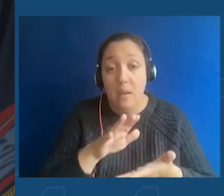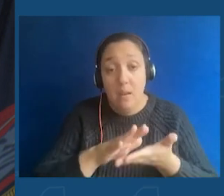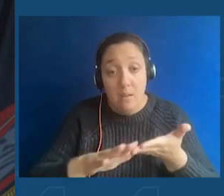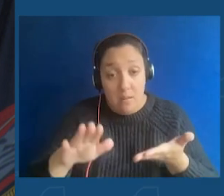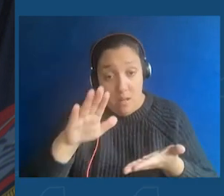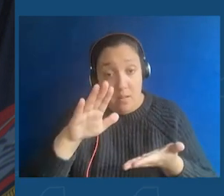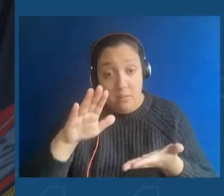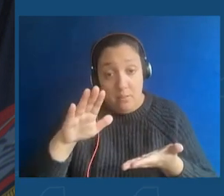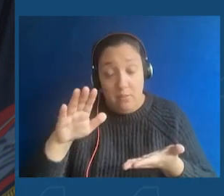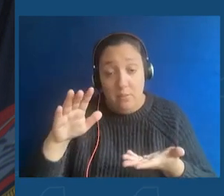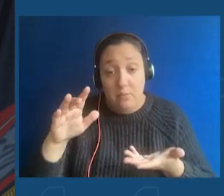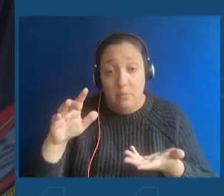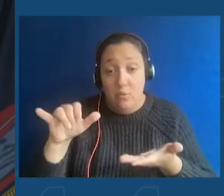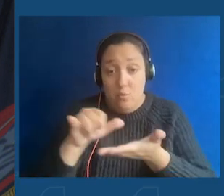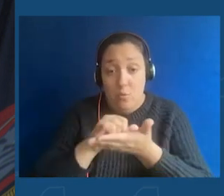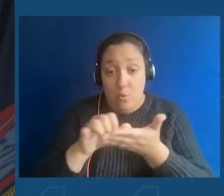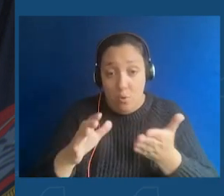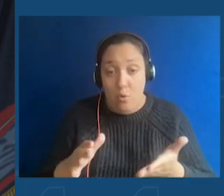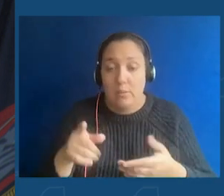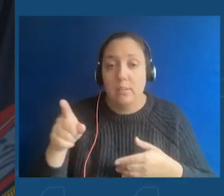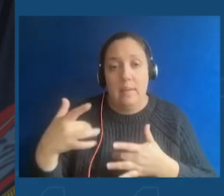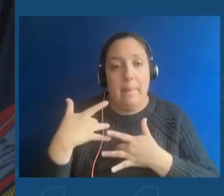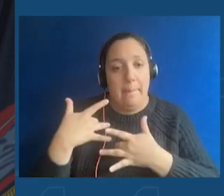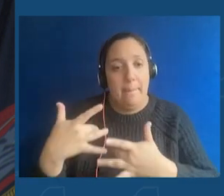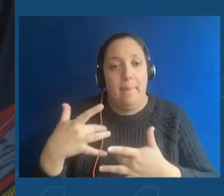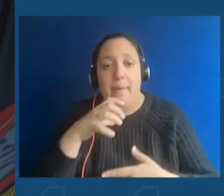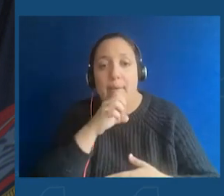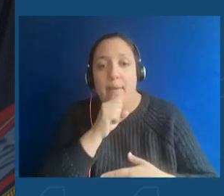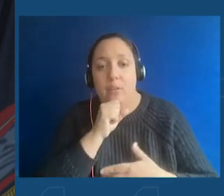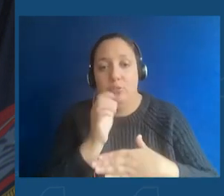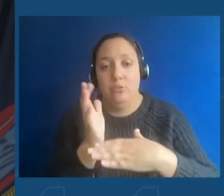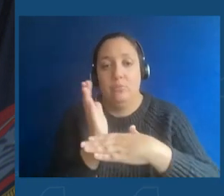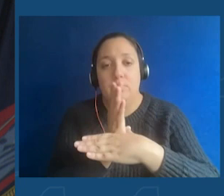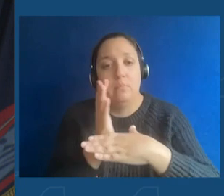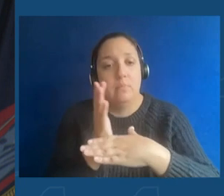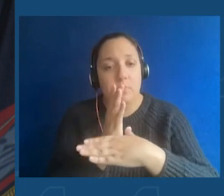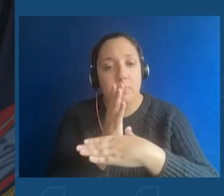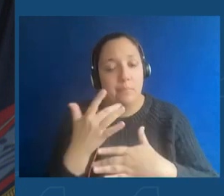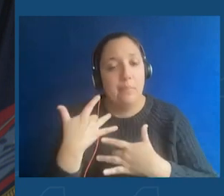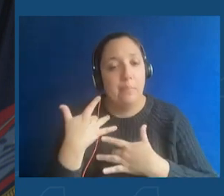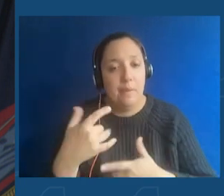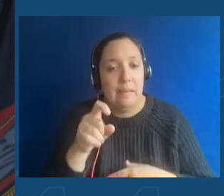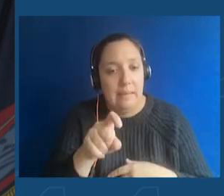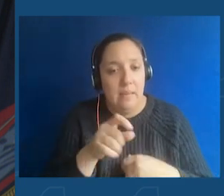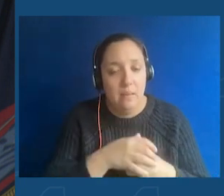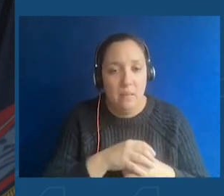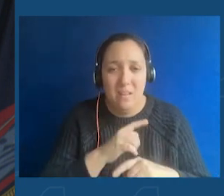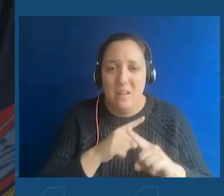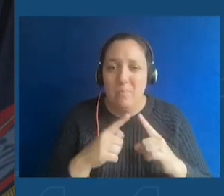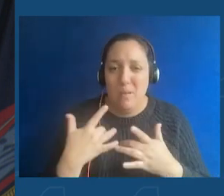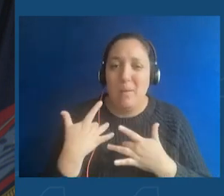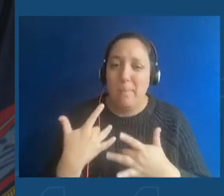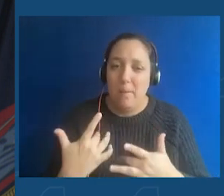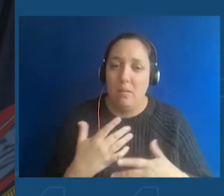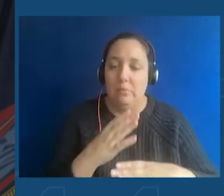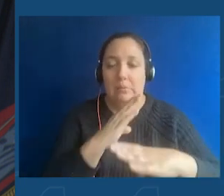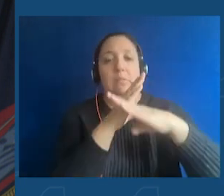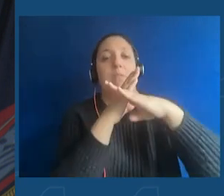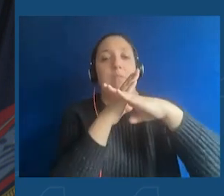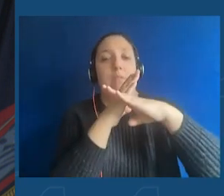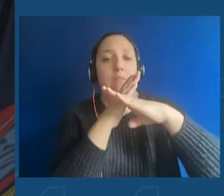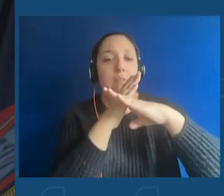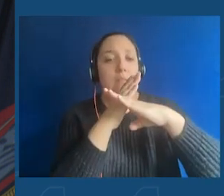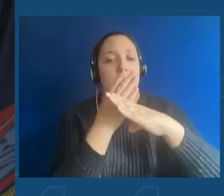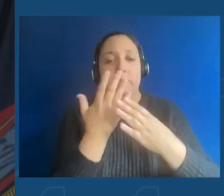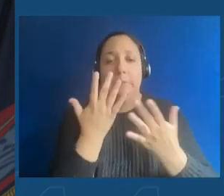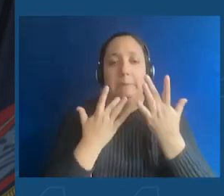likely to require abortion care than any other age group in our state, but too often barriers stand between them and the resources they